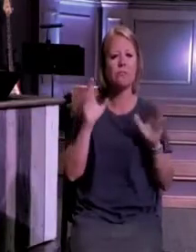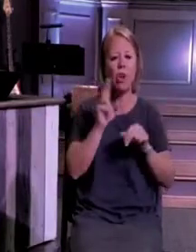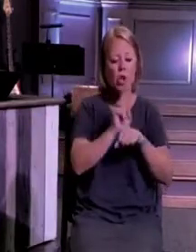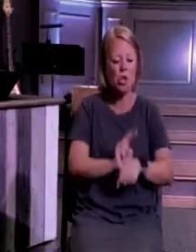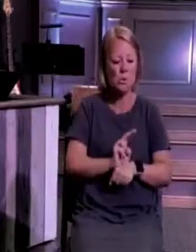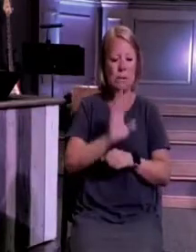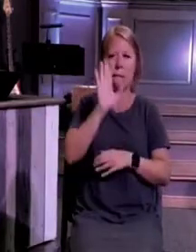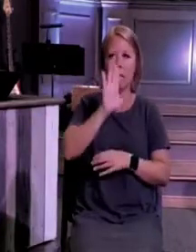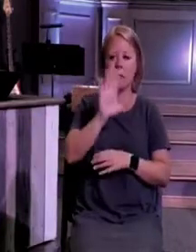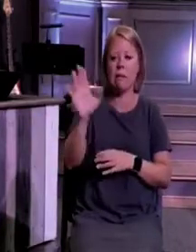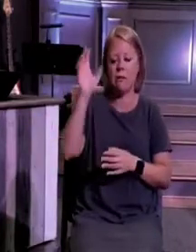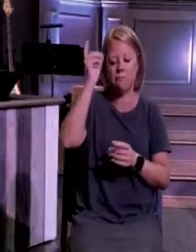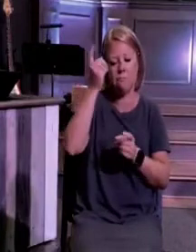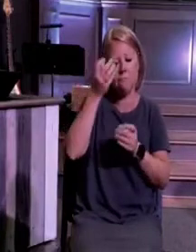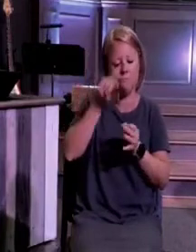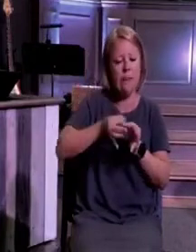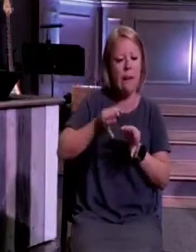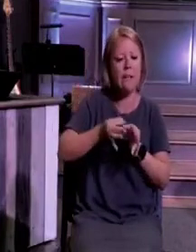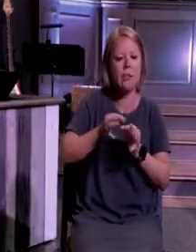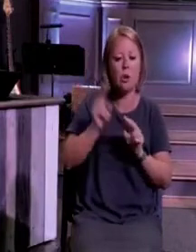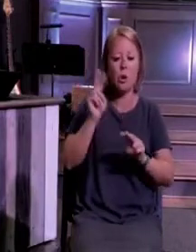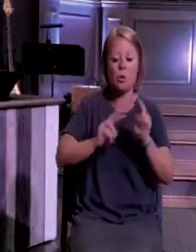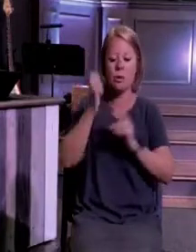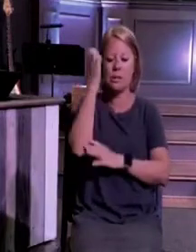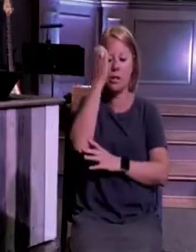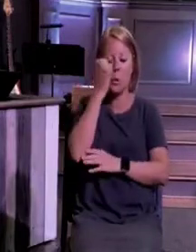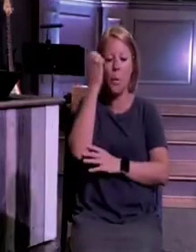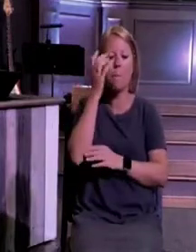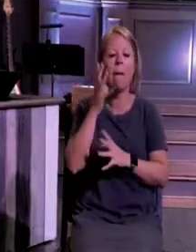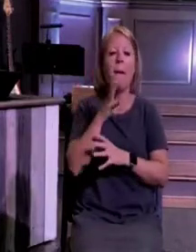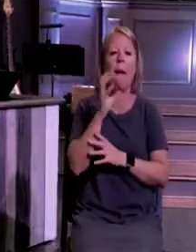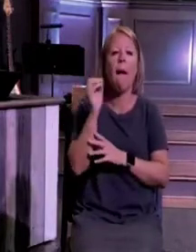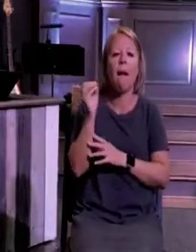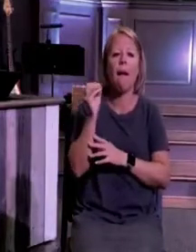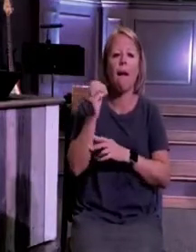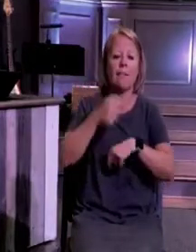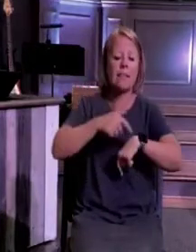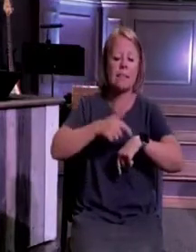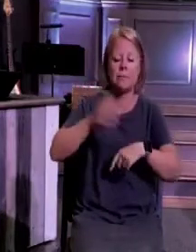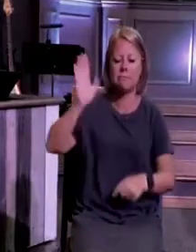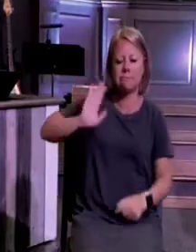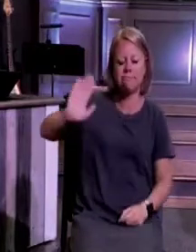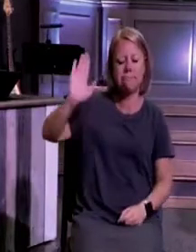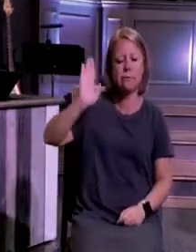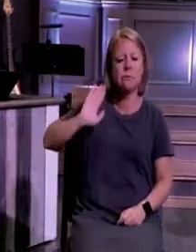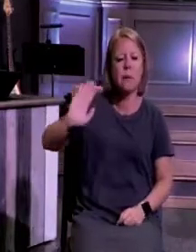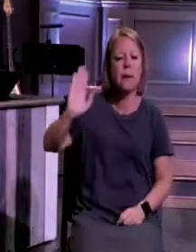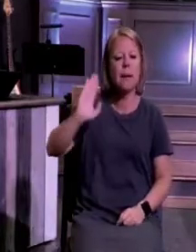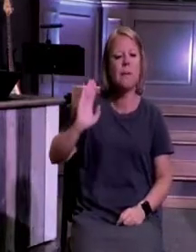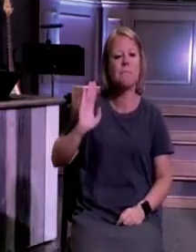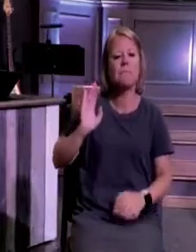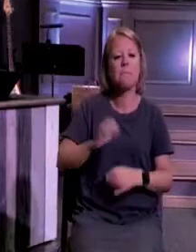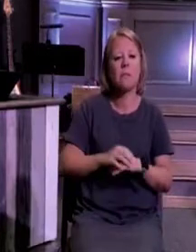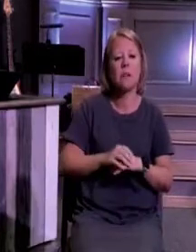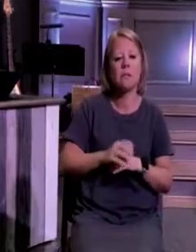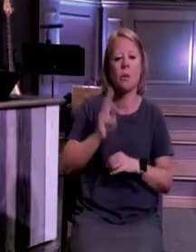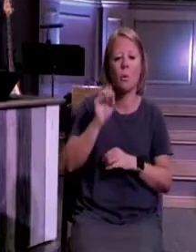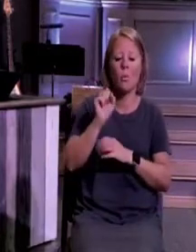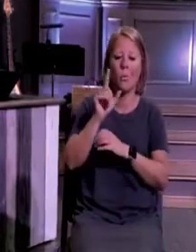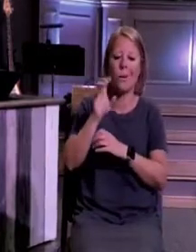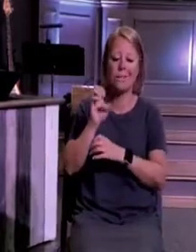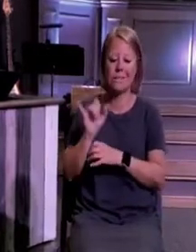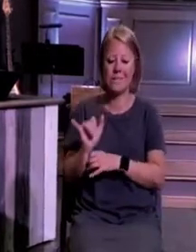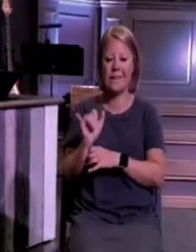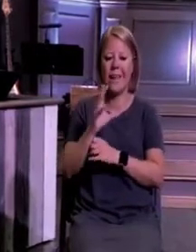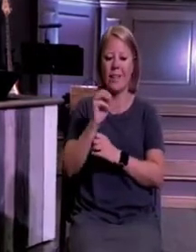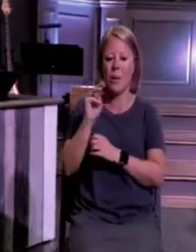we look around the European countries and what's happened in the times past, where the Wesleys and the Moody's and